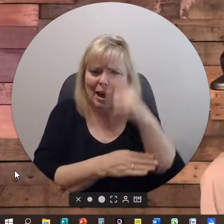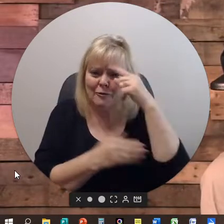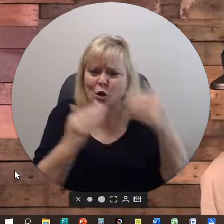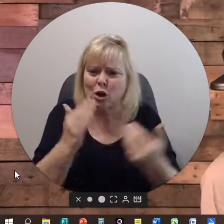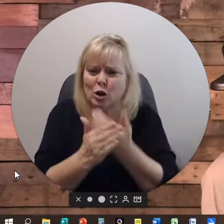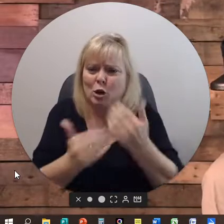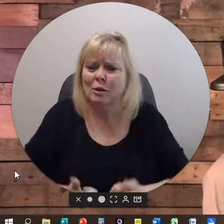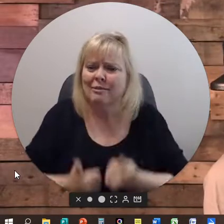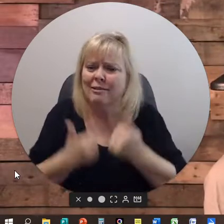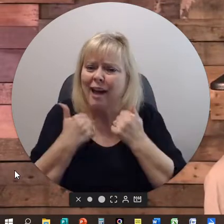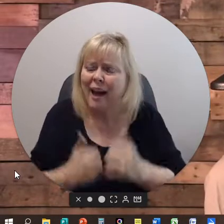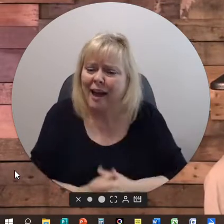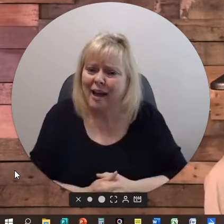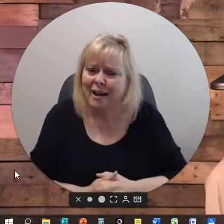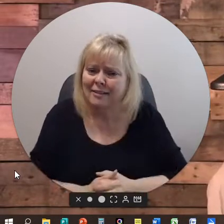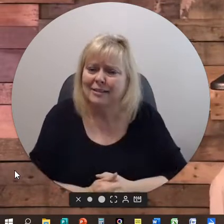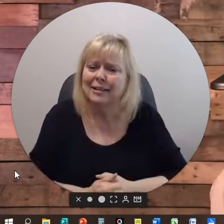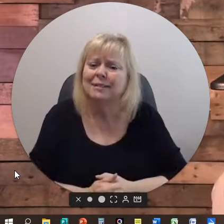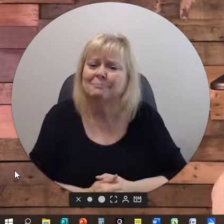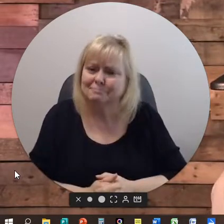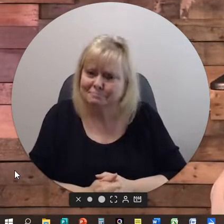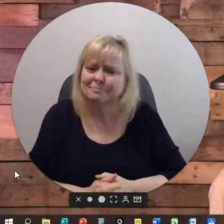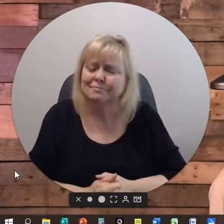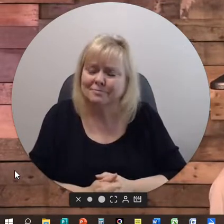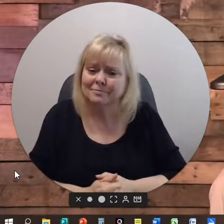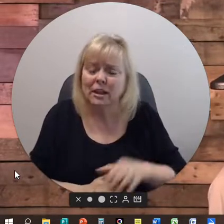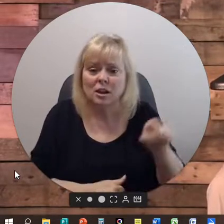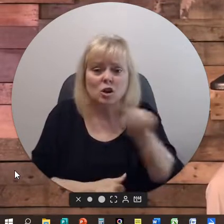Unless we forget the most important woundedness of all.